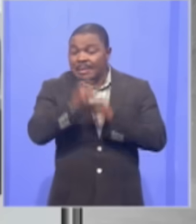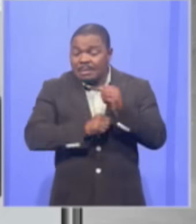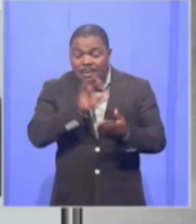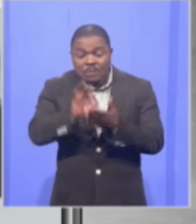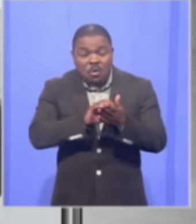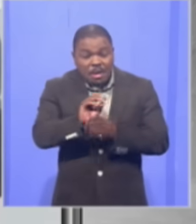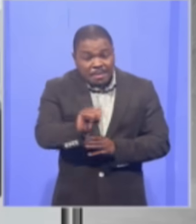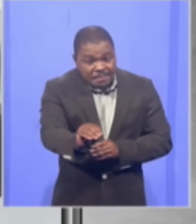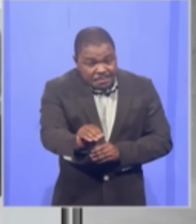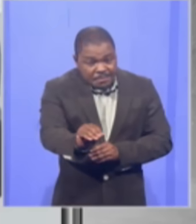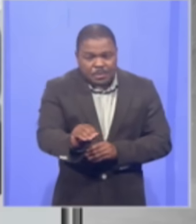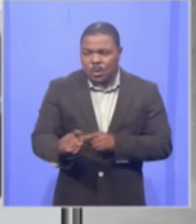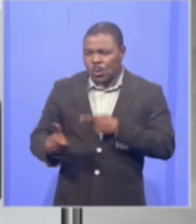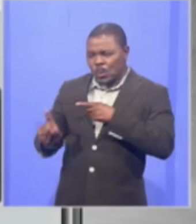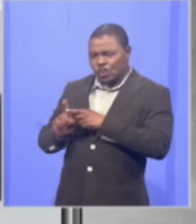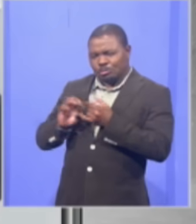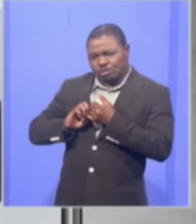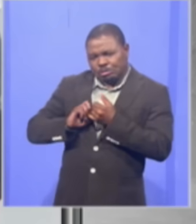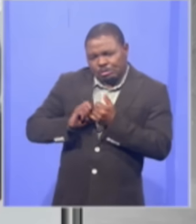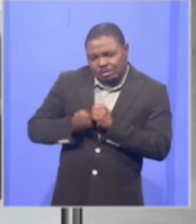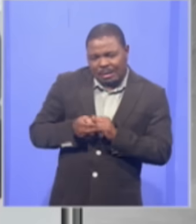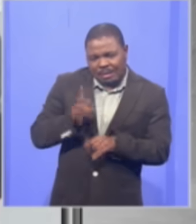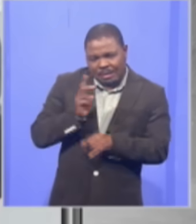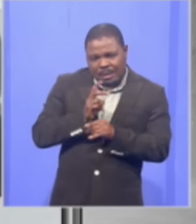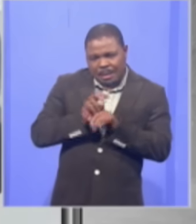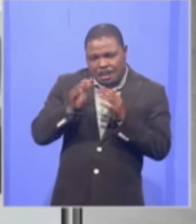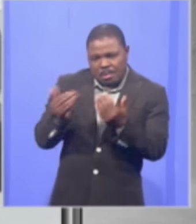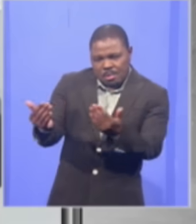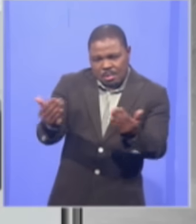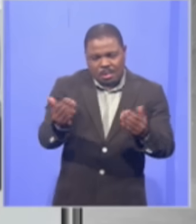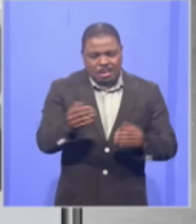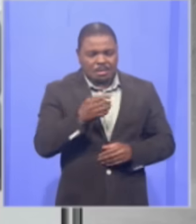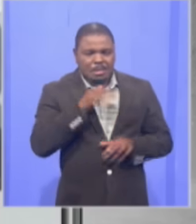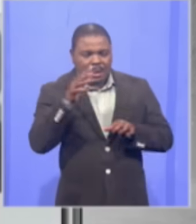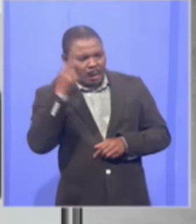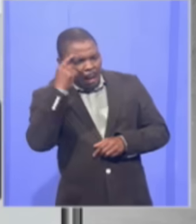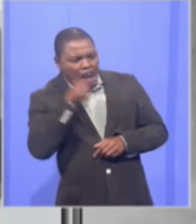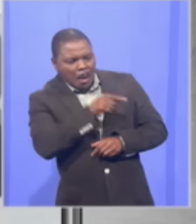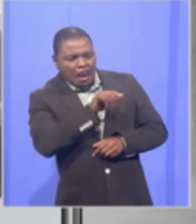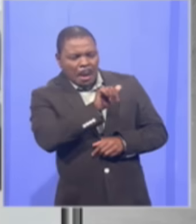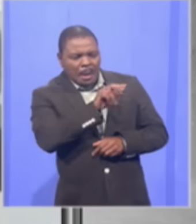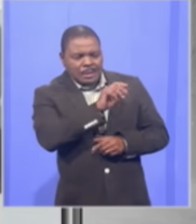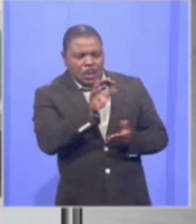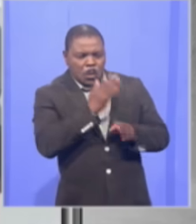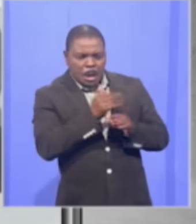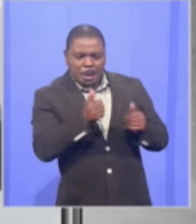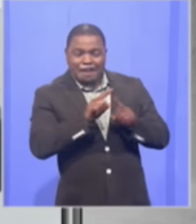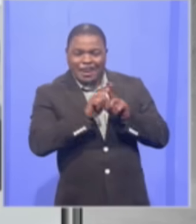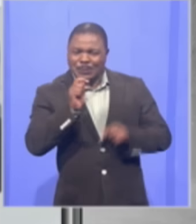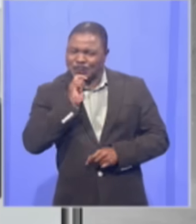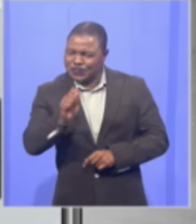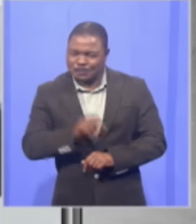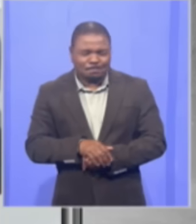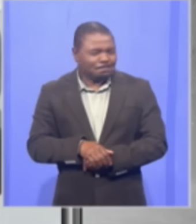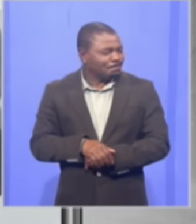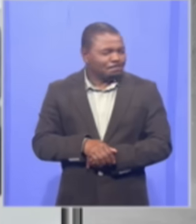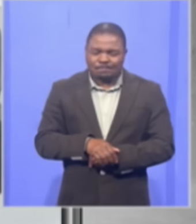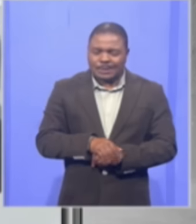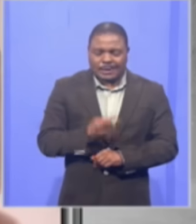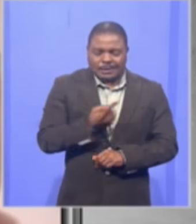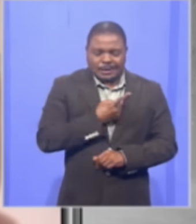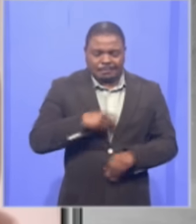o santsa leka ka hohle hore a tla ngoke ba kgethi ho be ka re ANC ya sebetsa ntse re tseba hore ANC ya sebeletse setšhaba ba sebeletsa